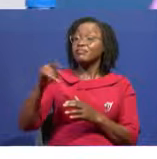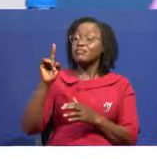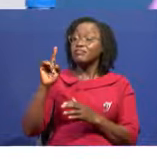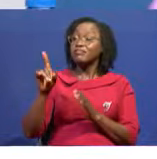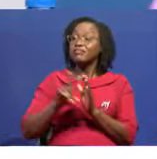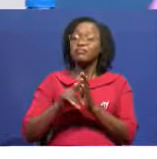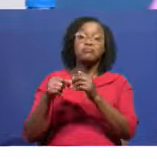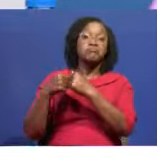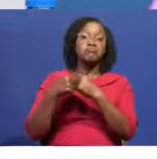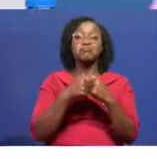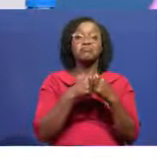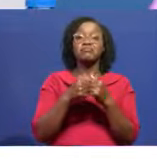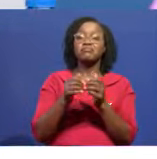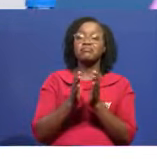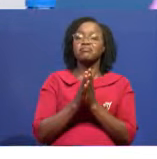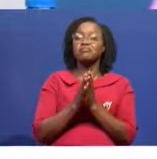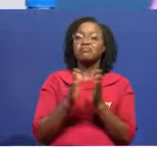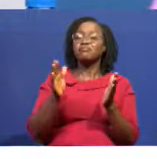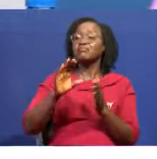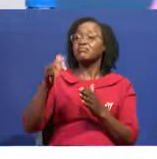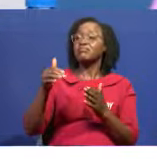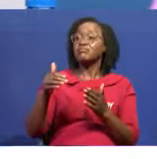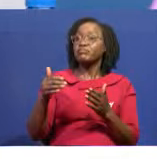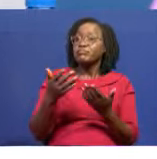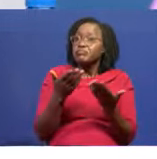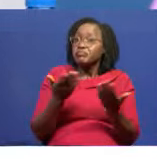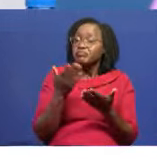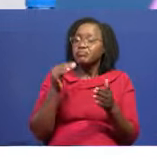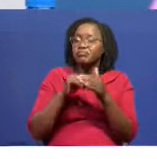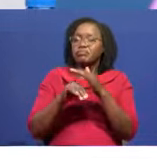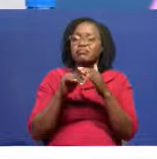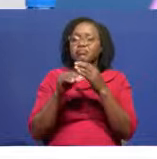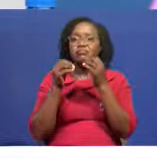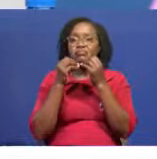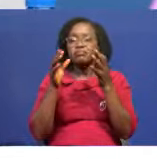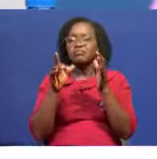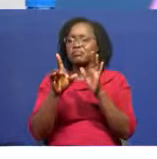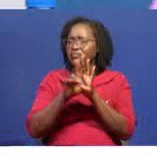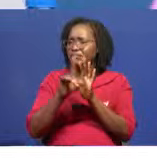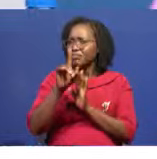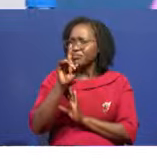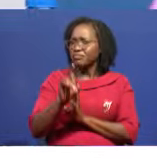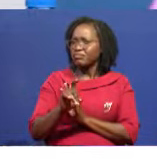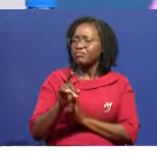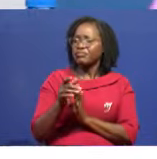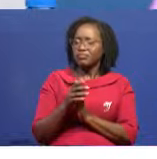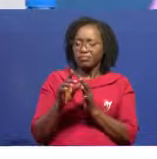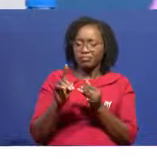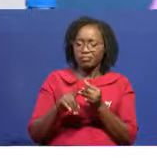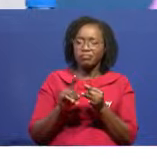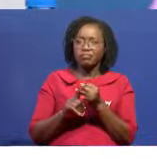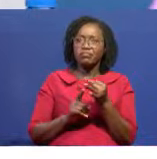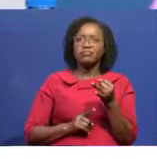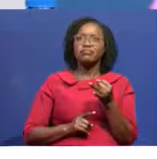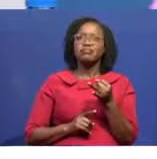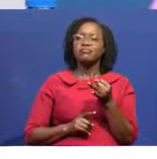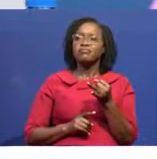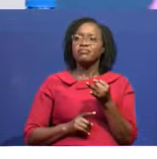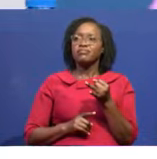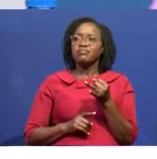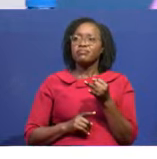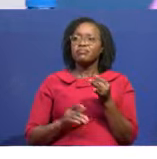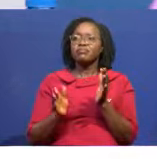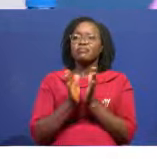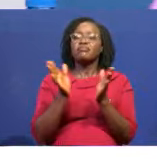that's also a challenge on the big cities. What's happening? Where are you with the Access to Information law? So that's one area. Secondly, to